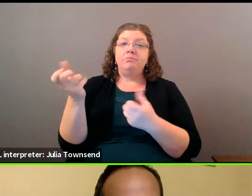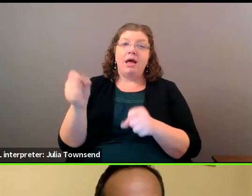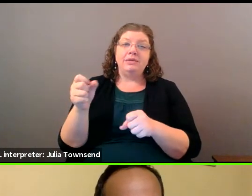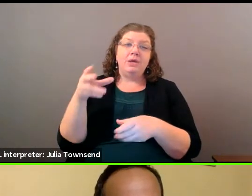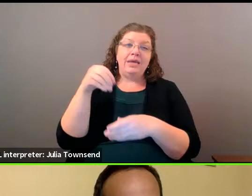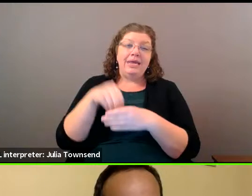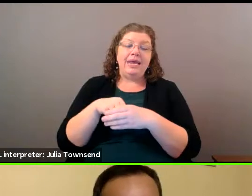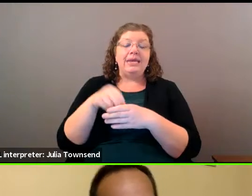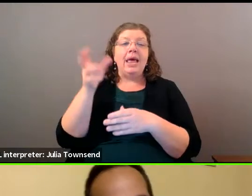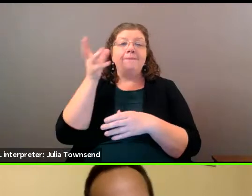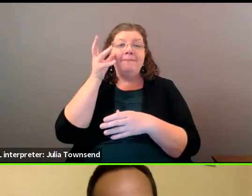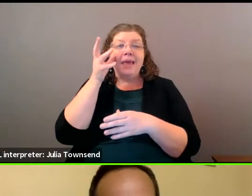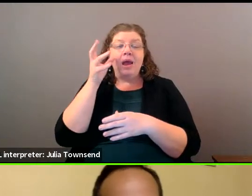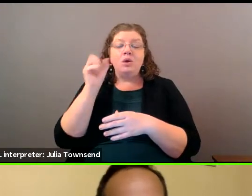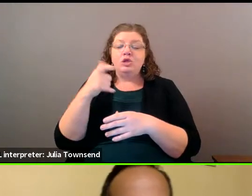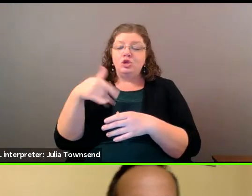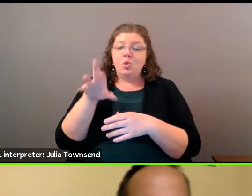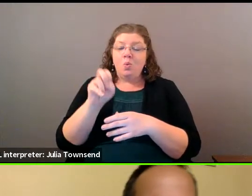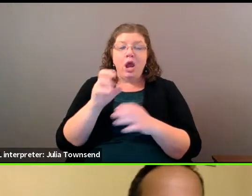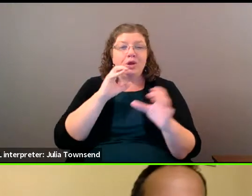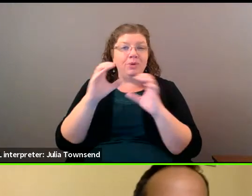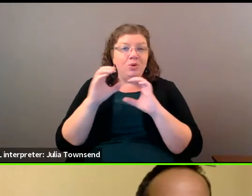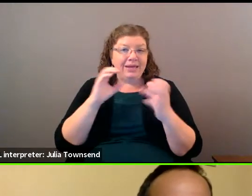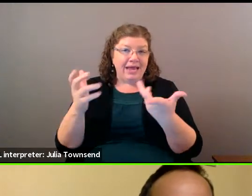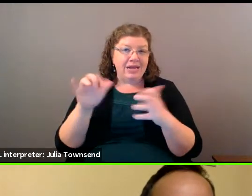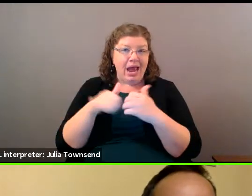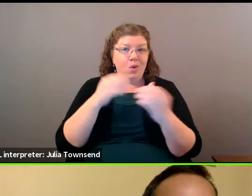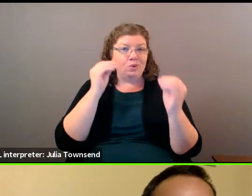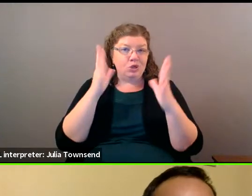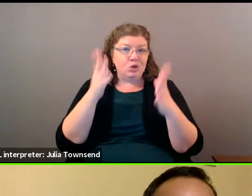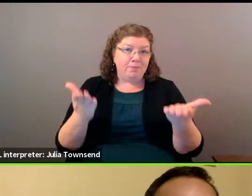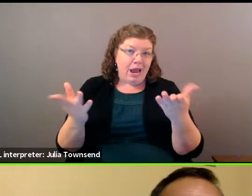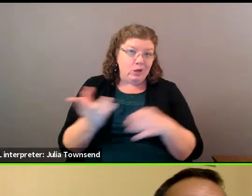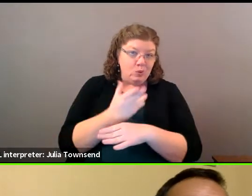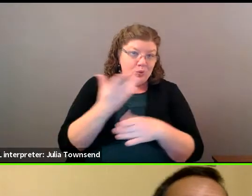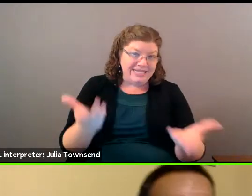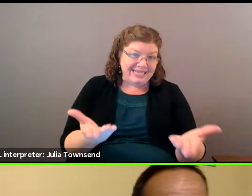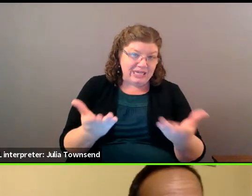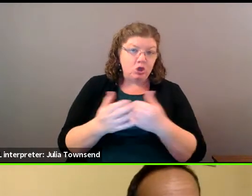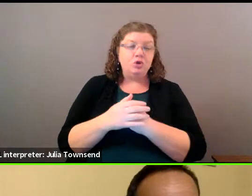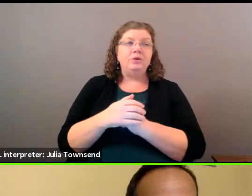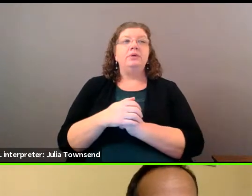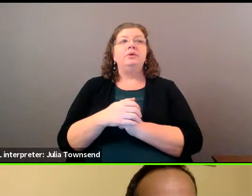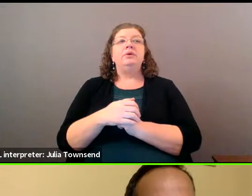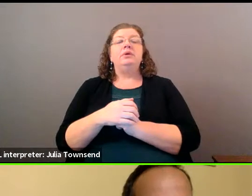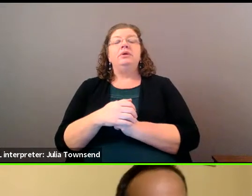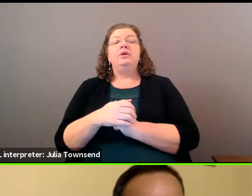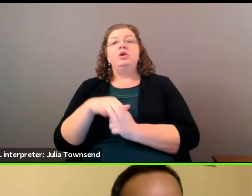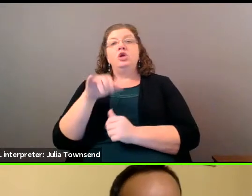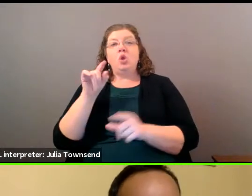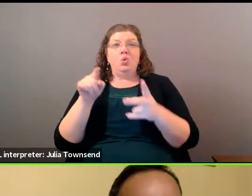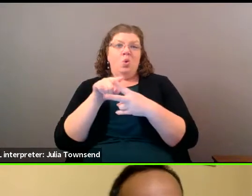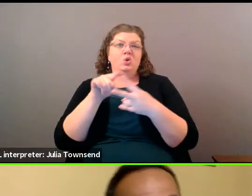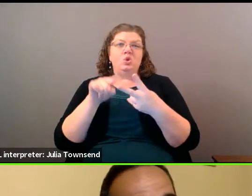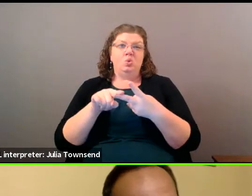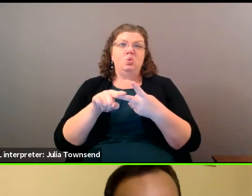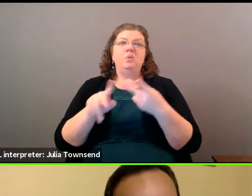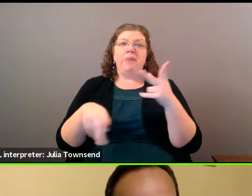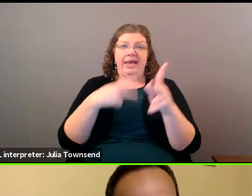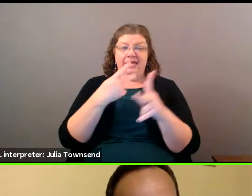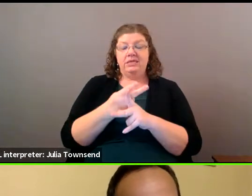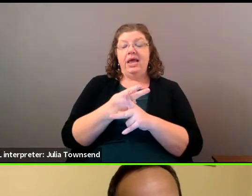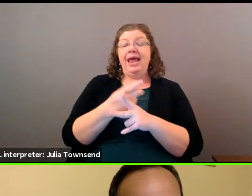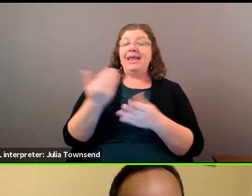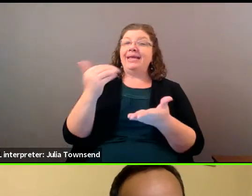square communication. That's maybe how teachers might do it here. So those are the 2 main sources, and those are,